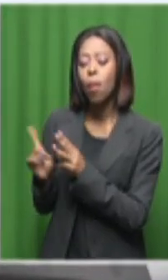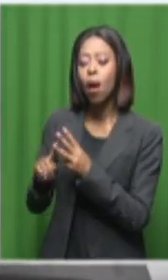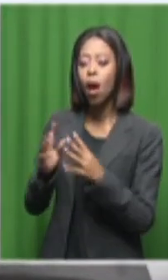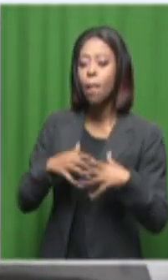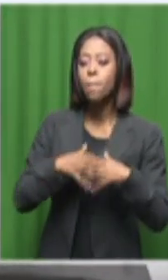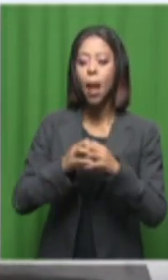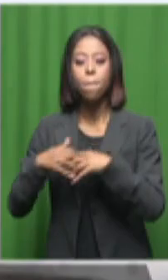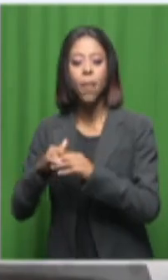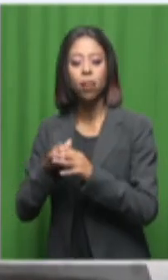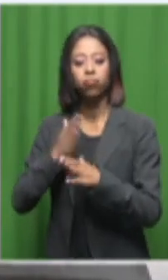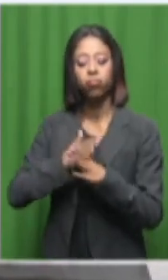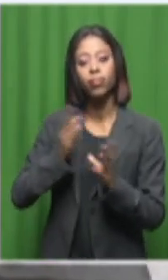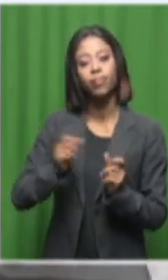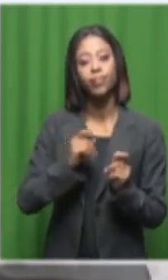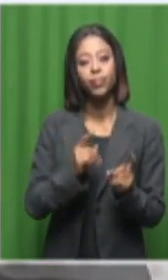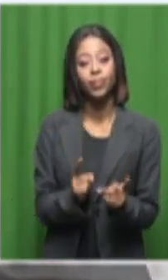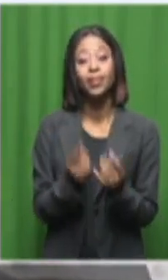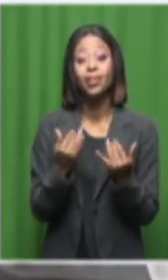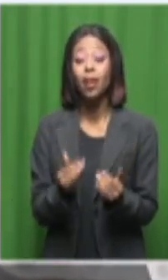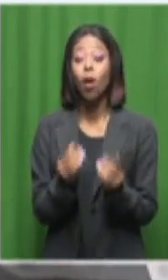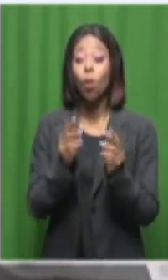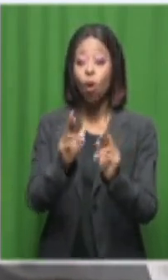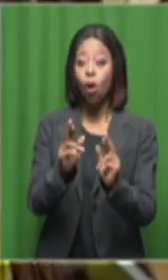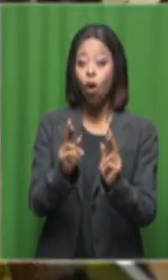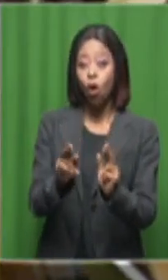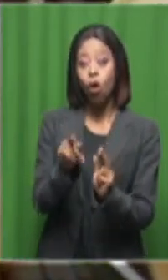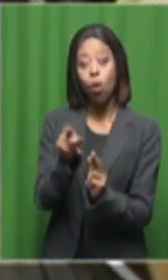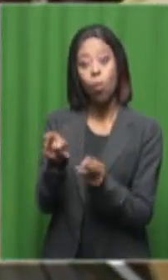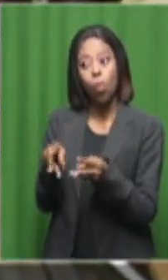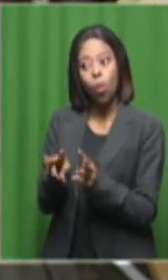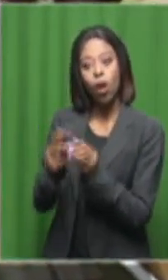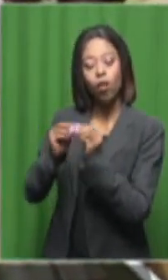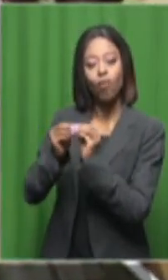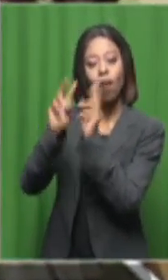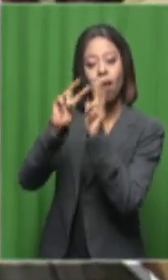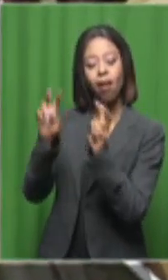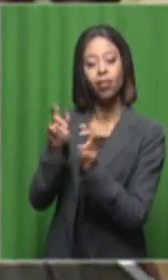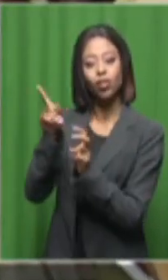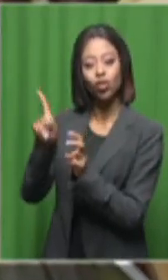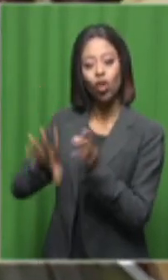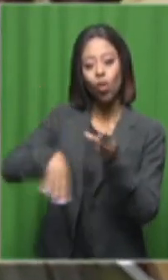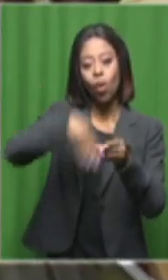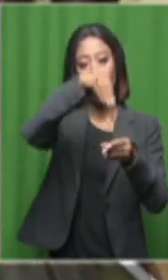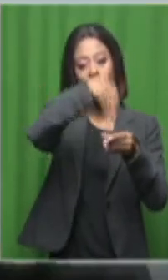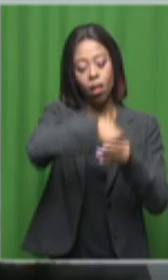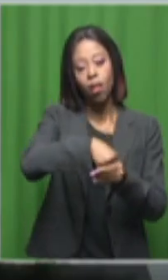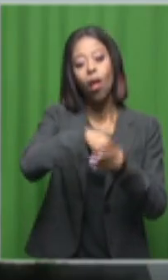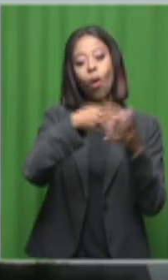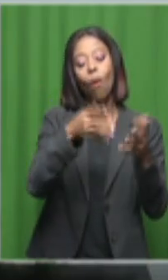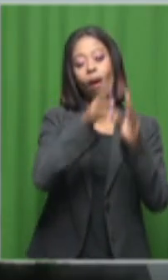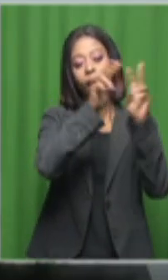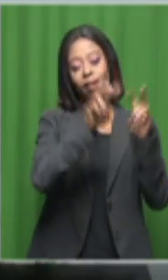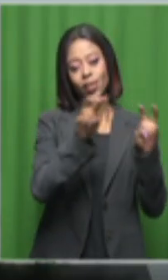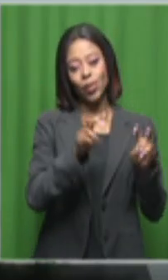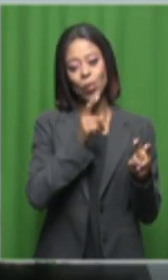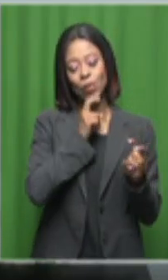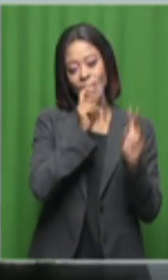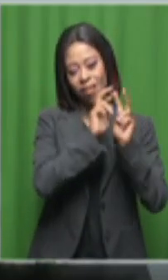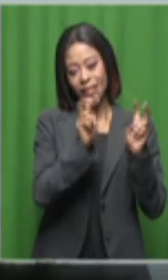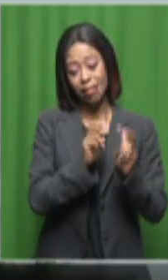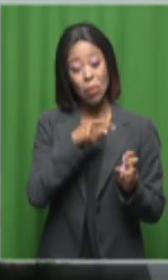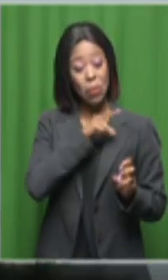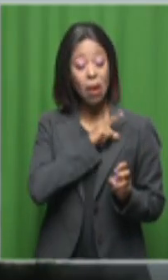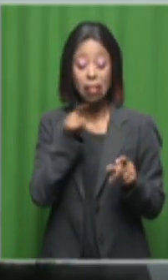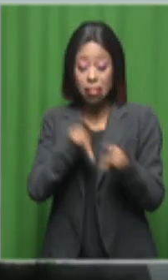of jobs. Ultimately, the hope is that this energy source will one day form part of the country's energy mix, as South Africa also does